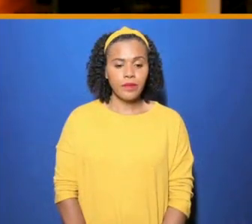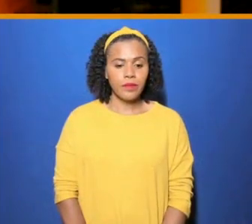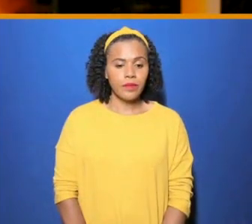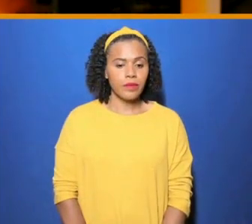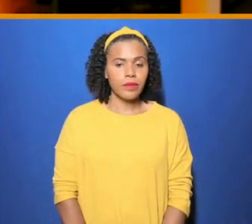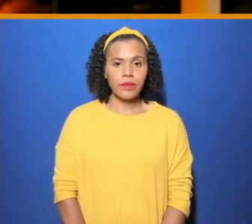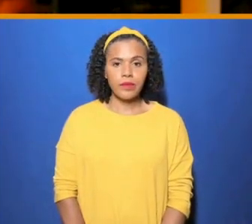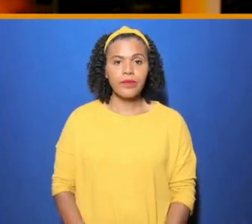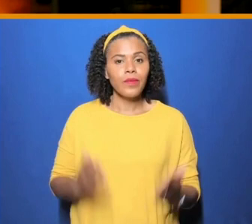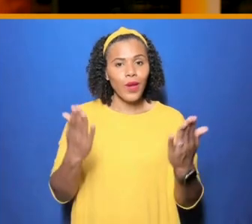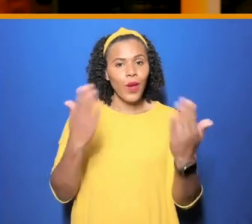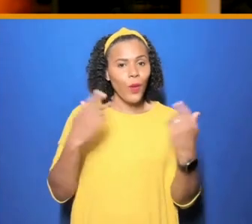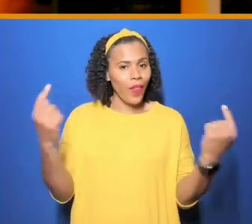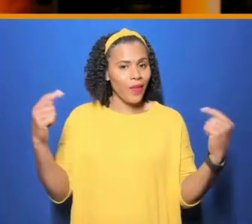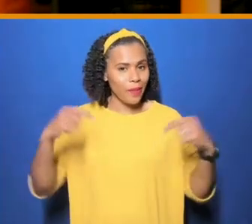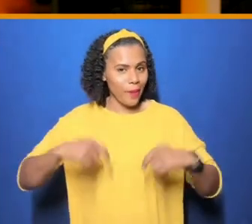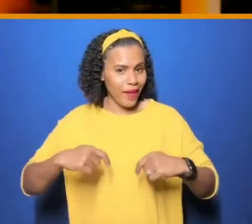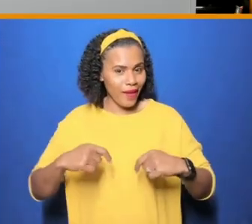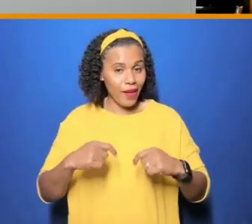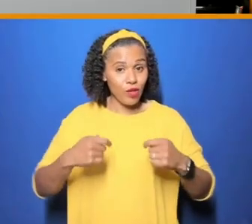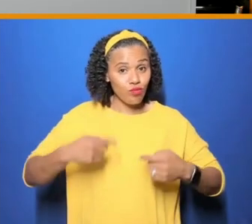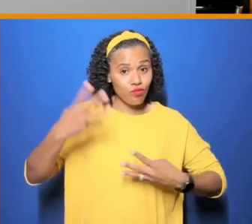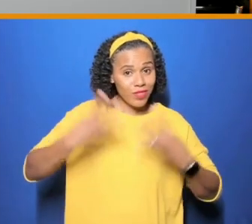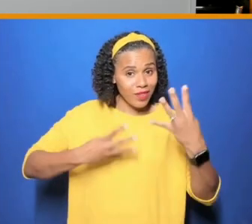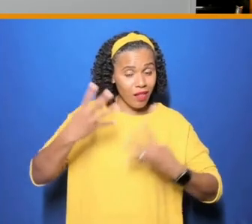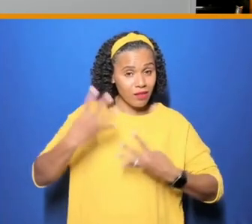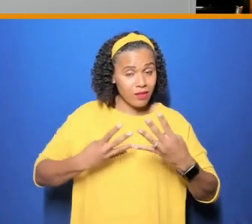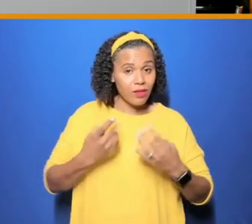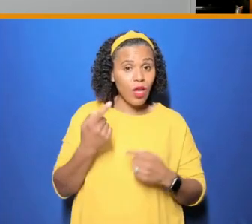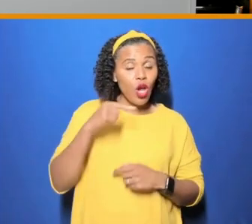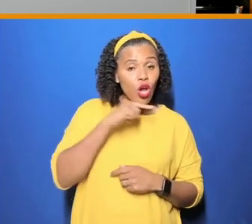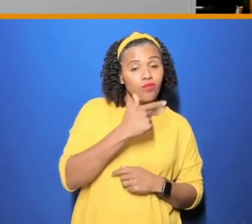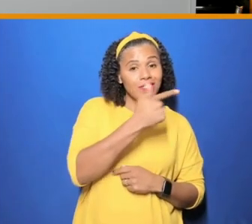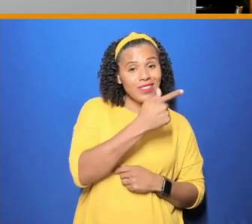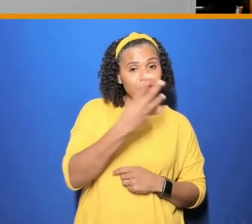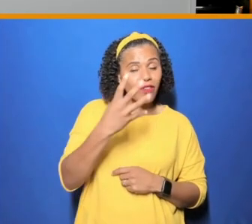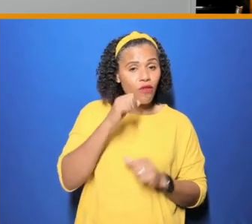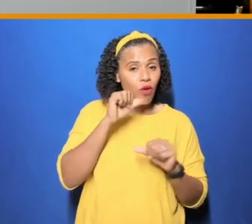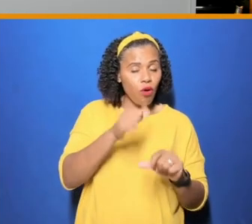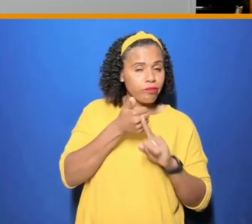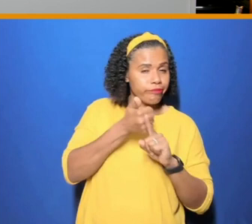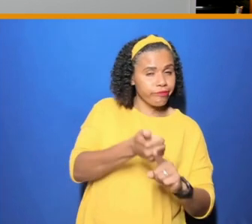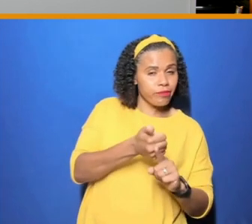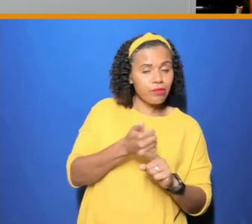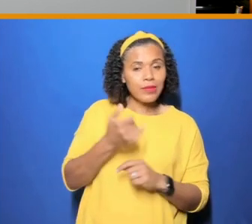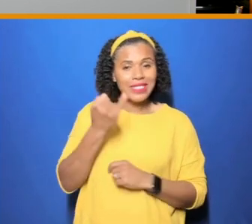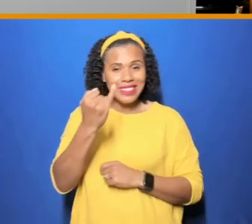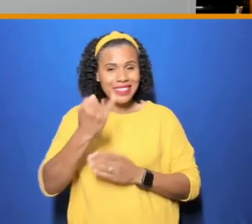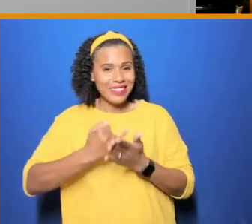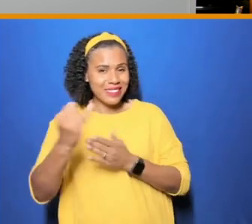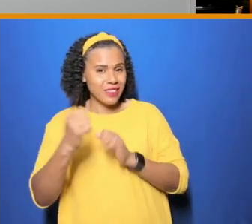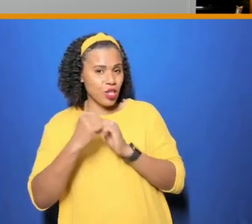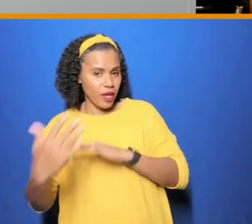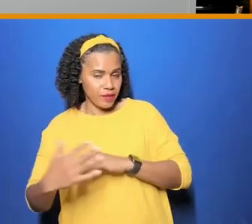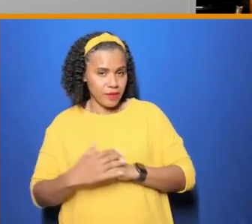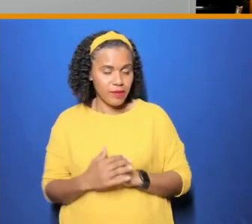And welcome back. So the results of that vote is 174 in favour and 6 against.